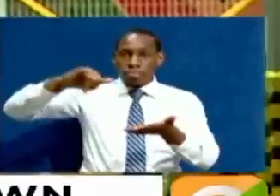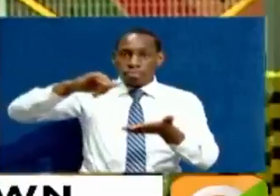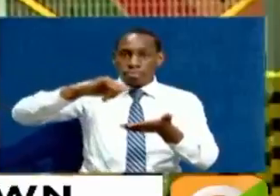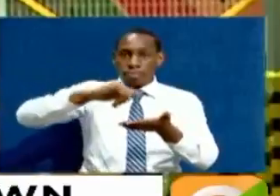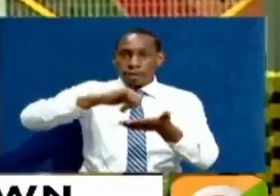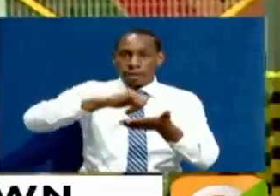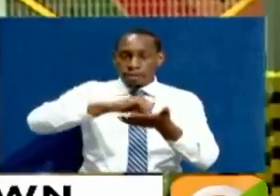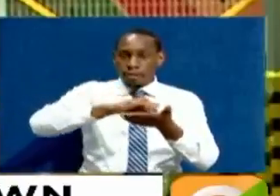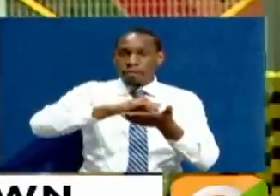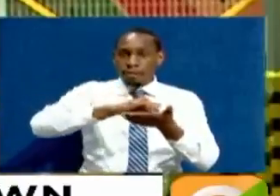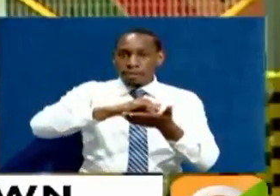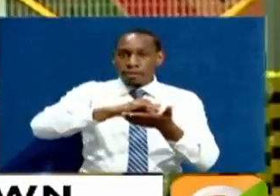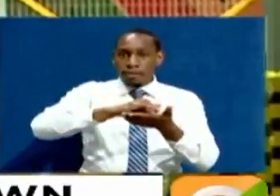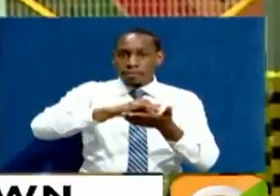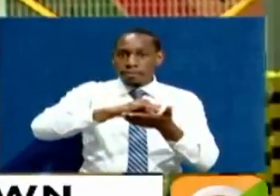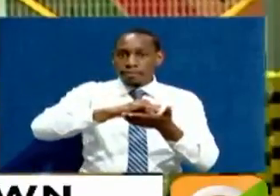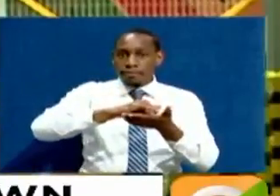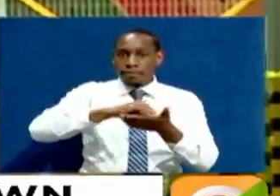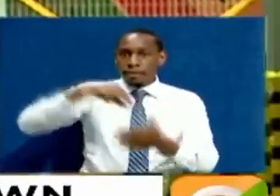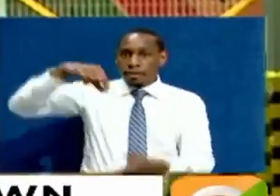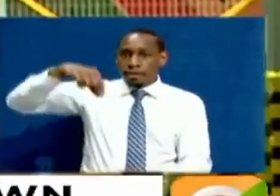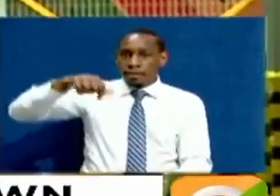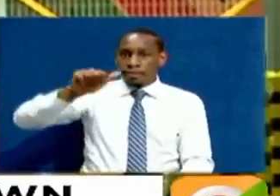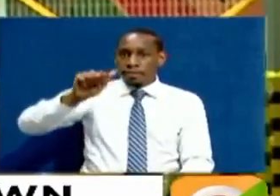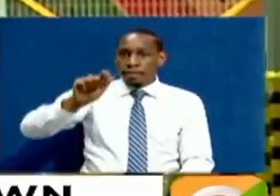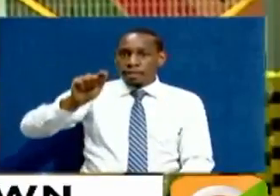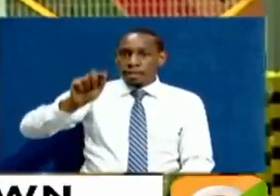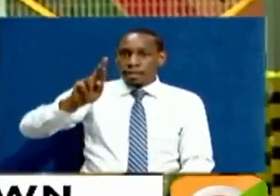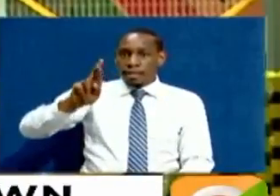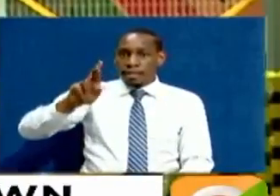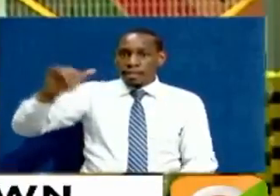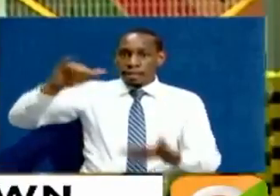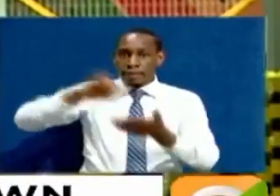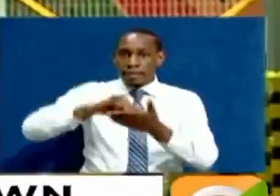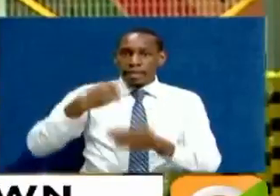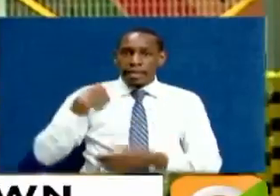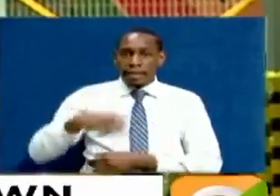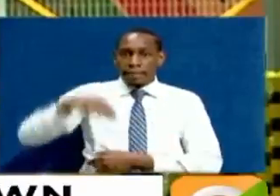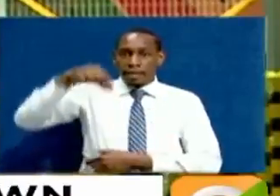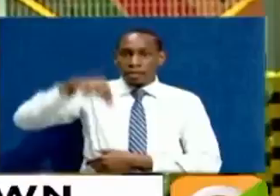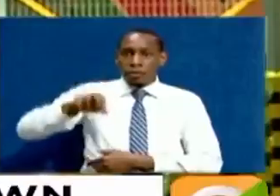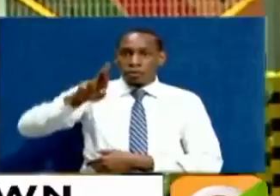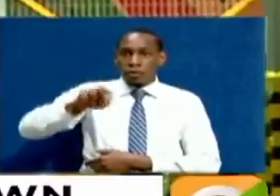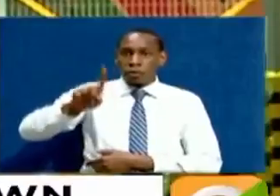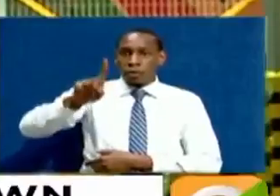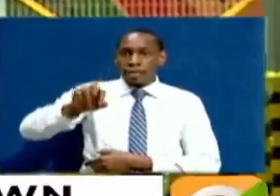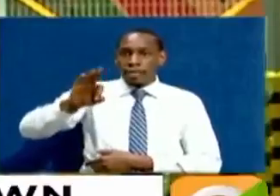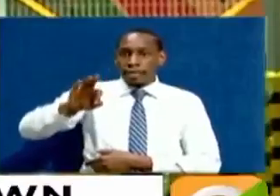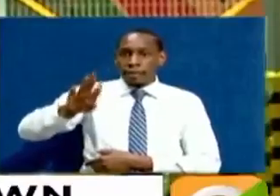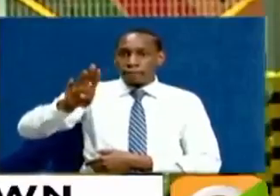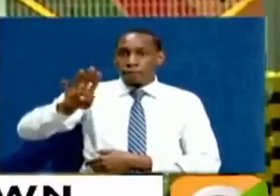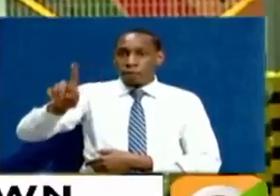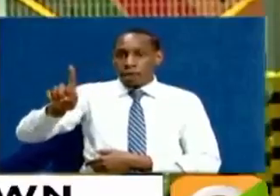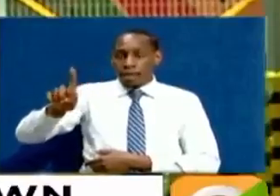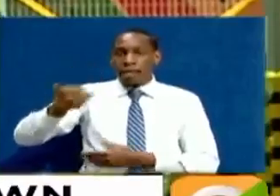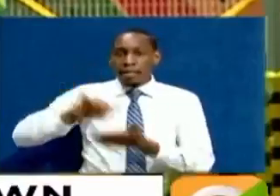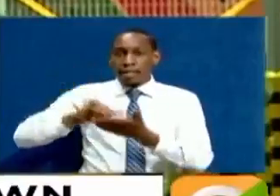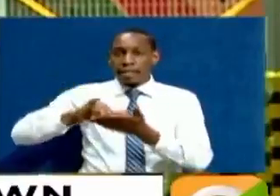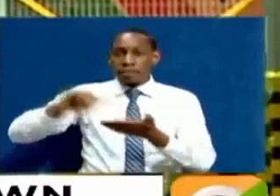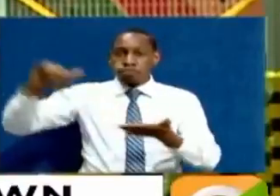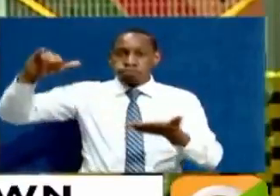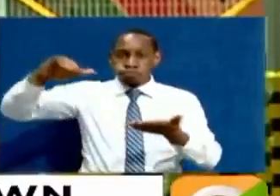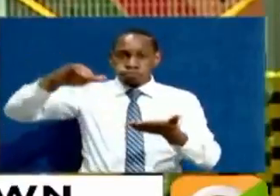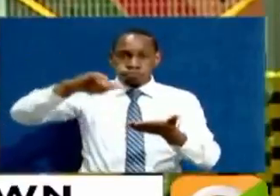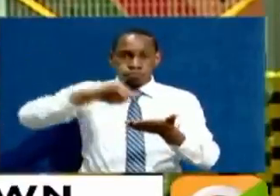the airplane Qatar Airways flight number QR1341 makes its way